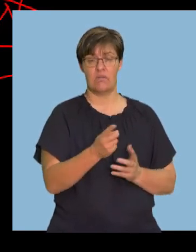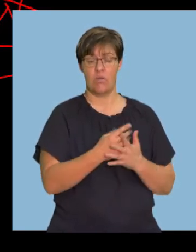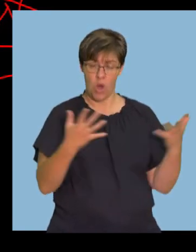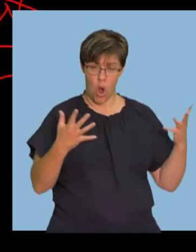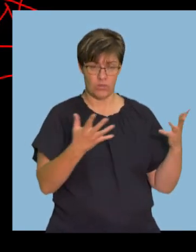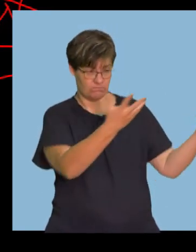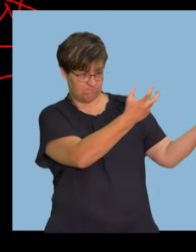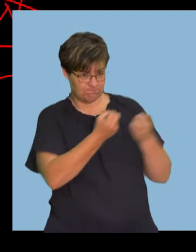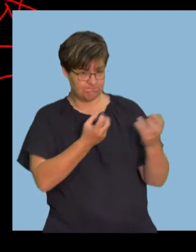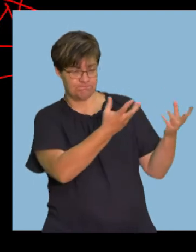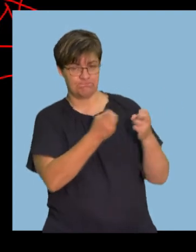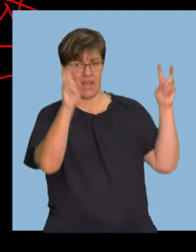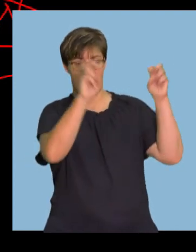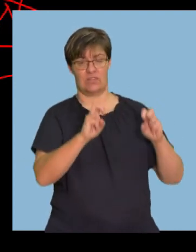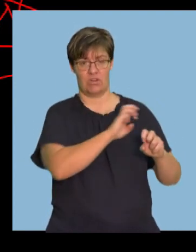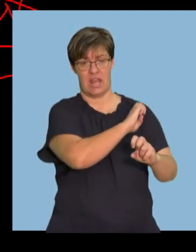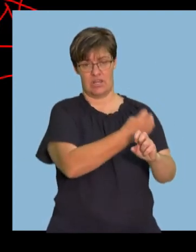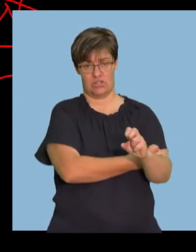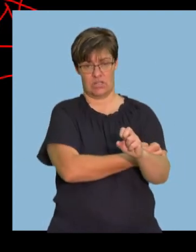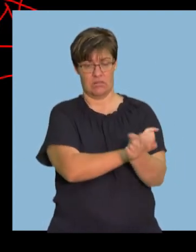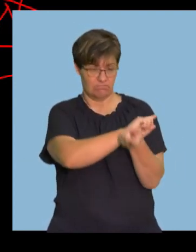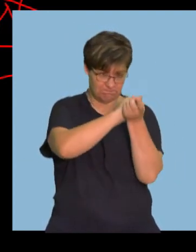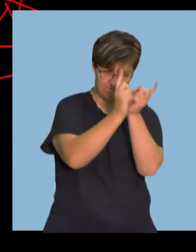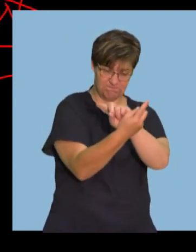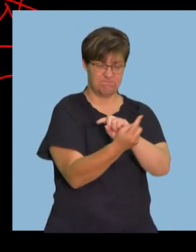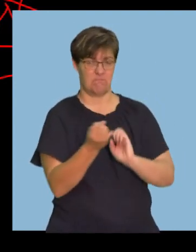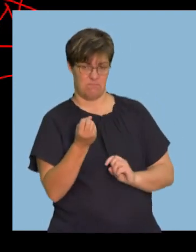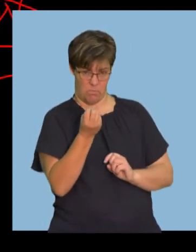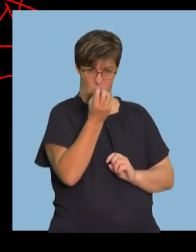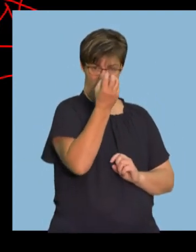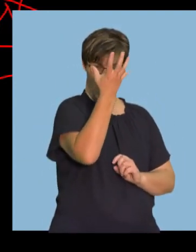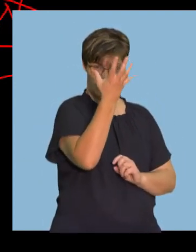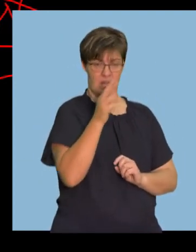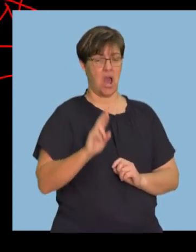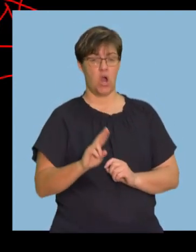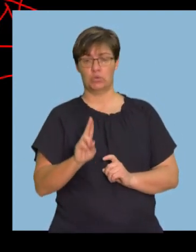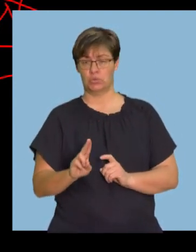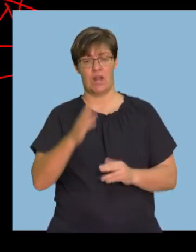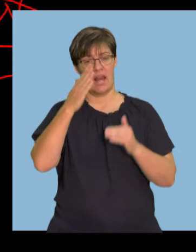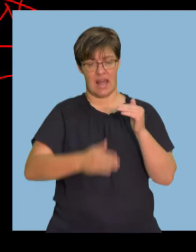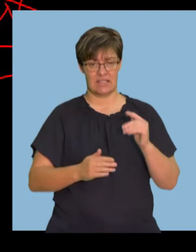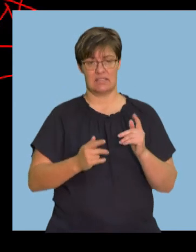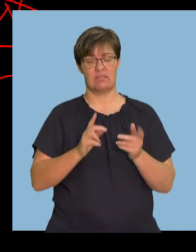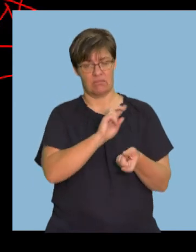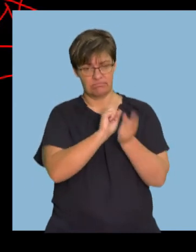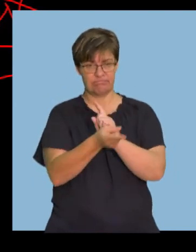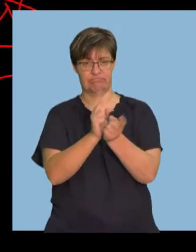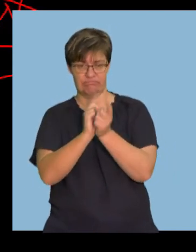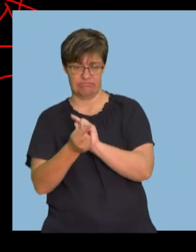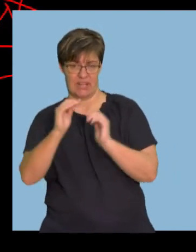converting a lot of electrical energy to light per second compared to R2, which is